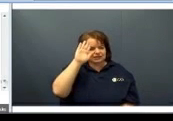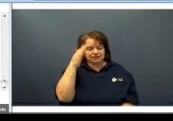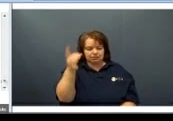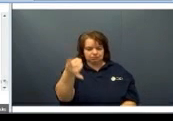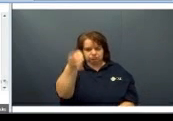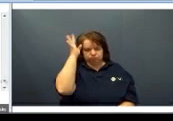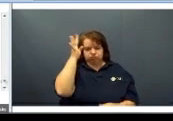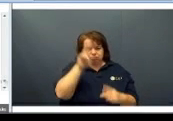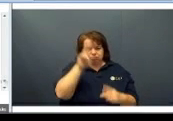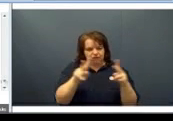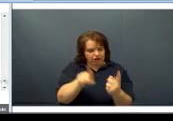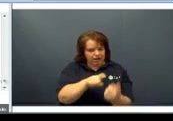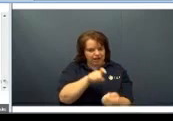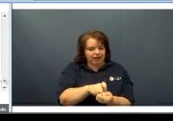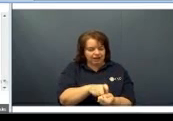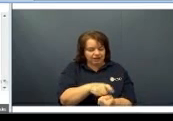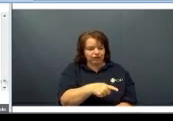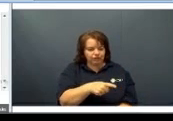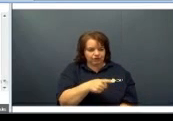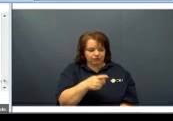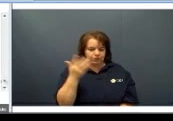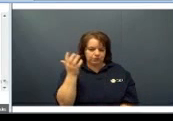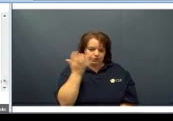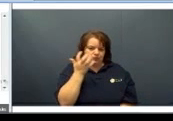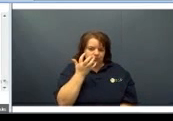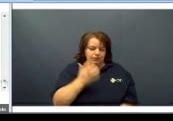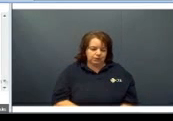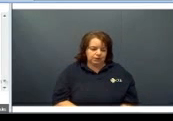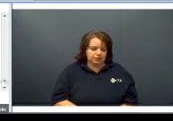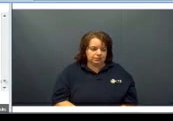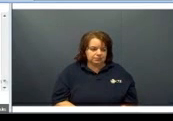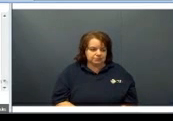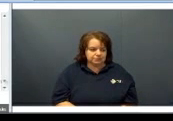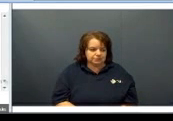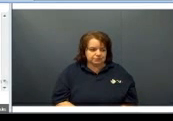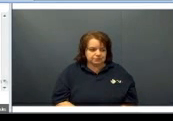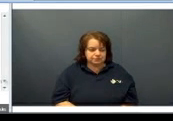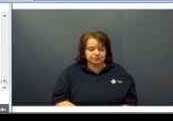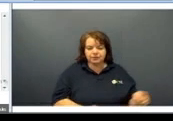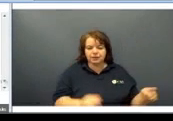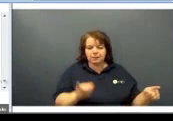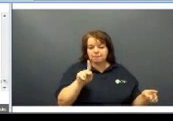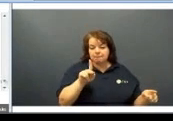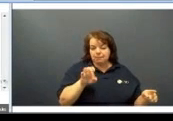tool? If so, it seems remarkably accurate.